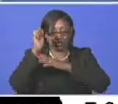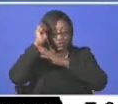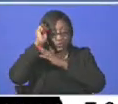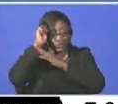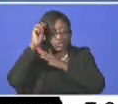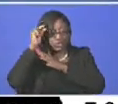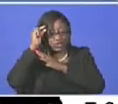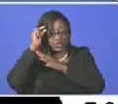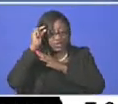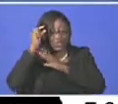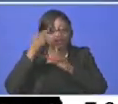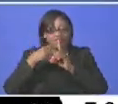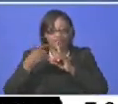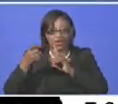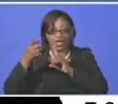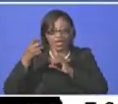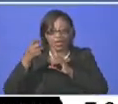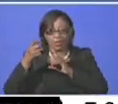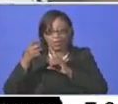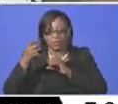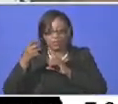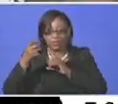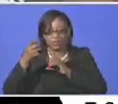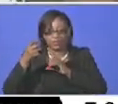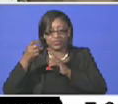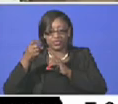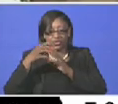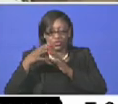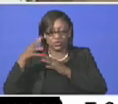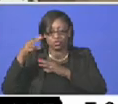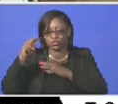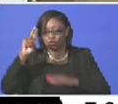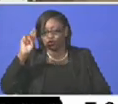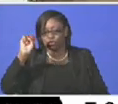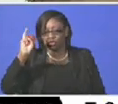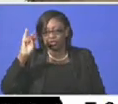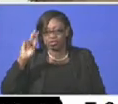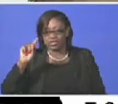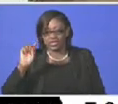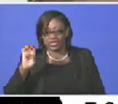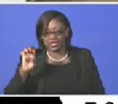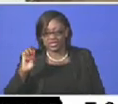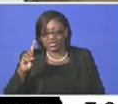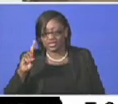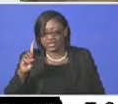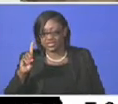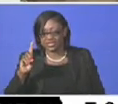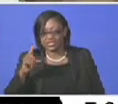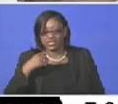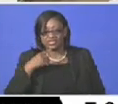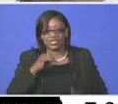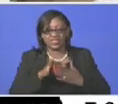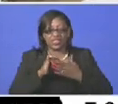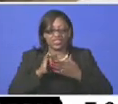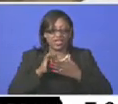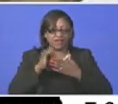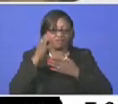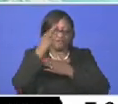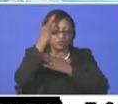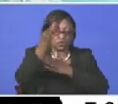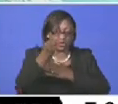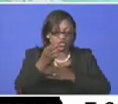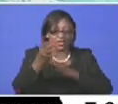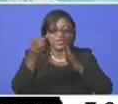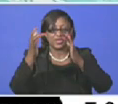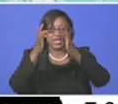Bahamas Ambassador to the United Arab Emirates. The theme of the Expo is connecting minds to create the future. Connecting